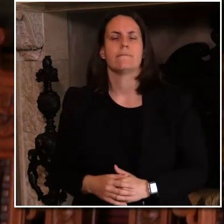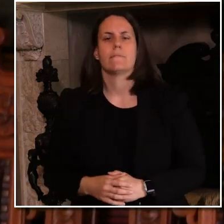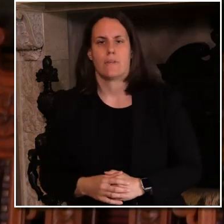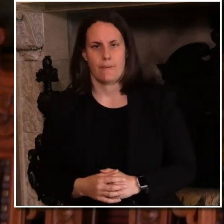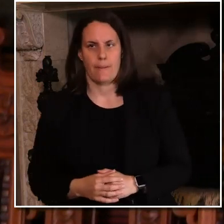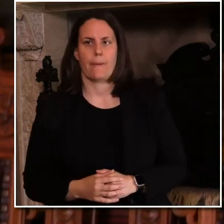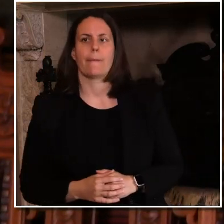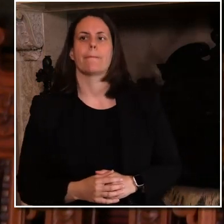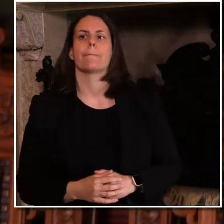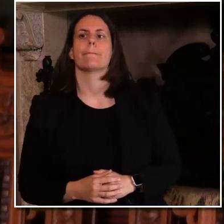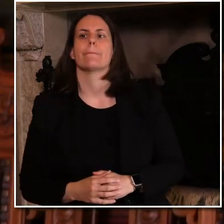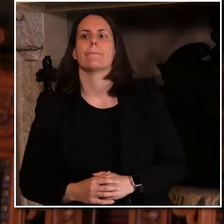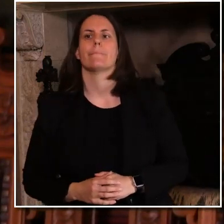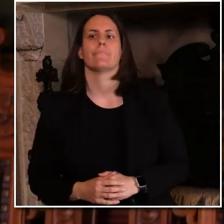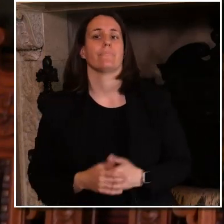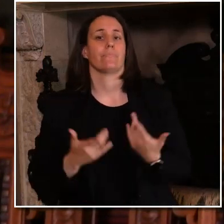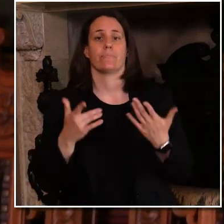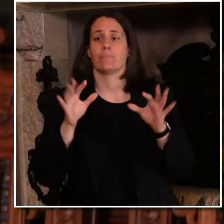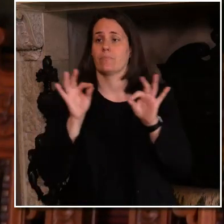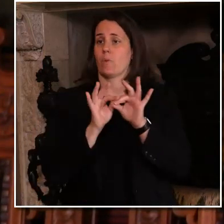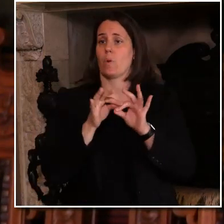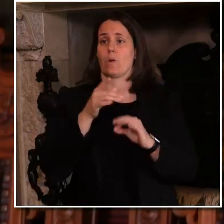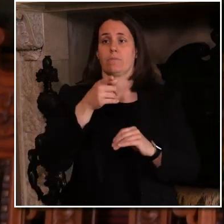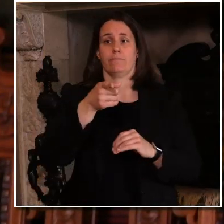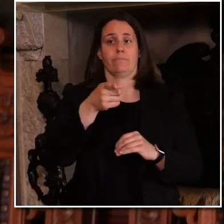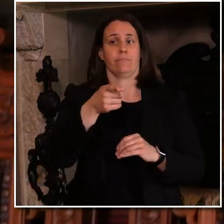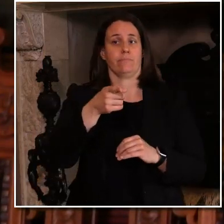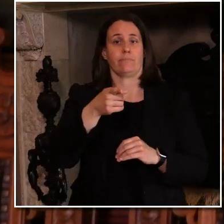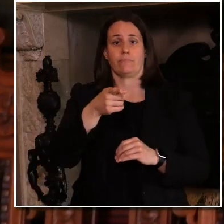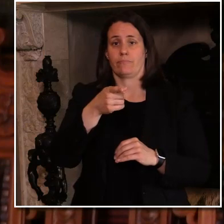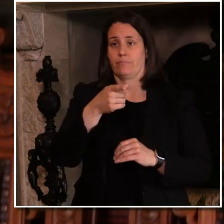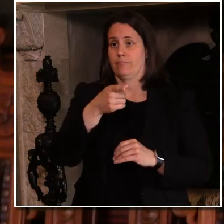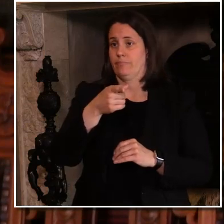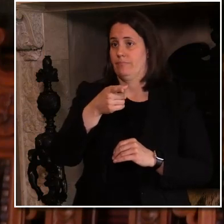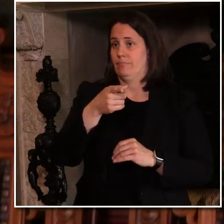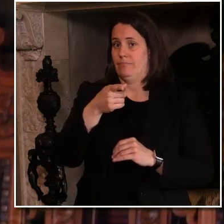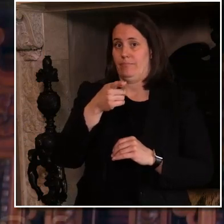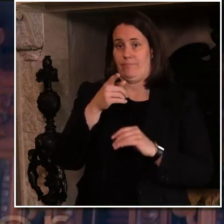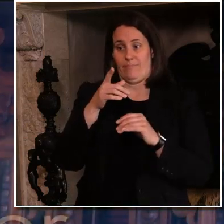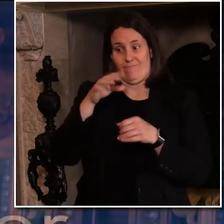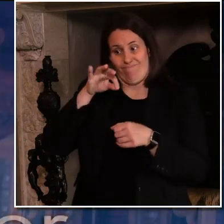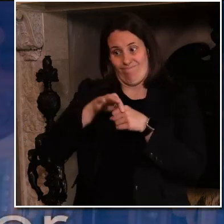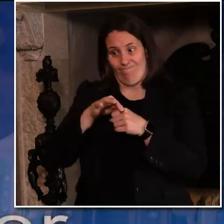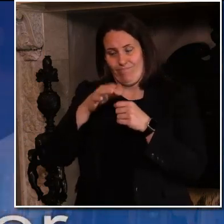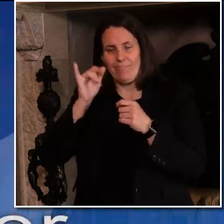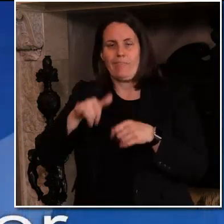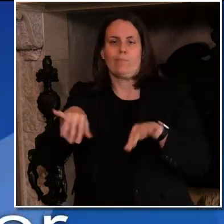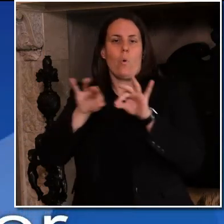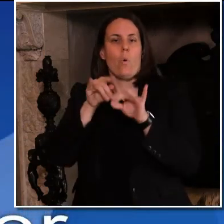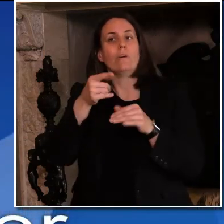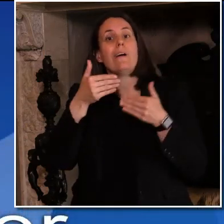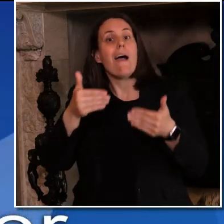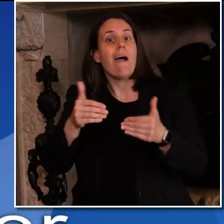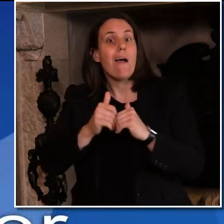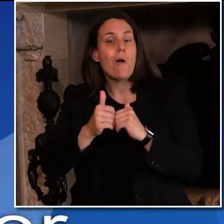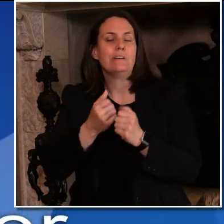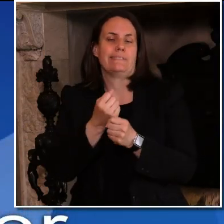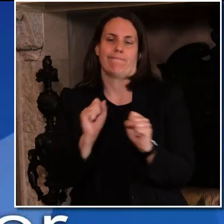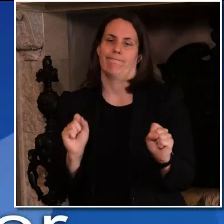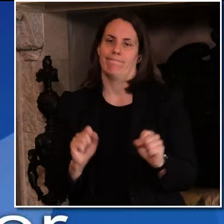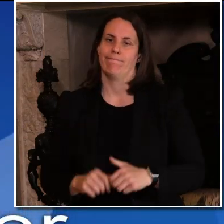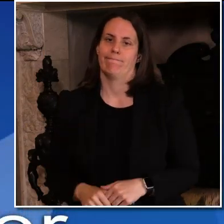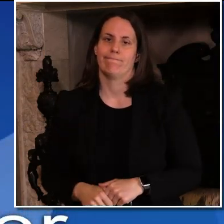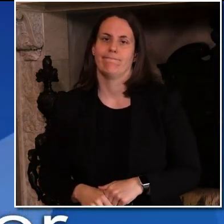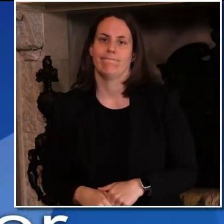House of Representatives and do so in a safe manner. Thank you, Scott. Now to Casey Nelson from WTAQ Radio